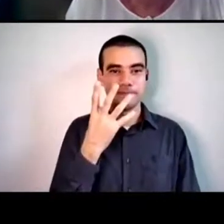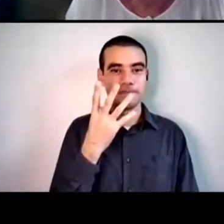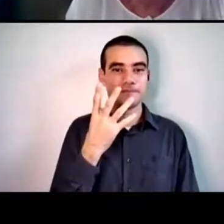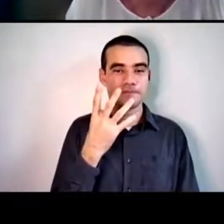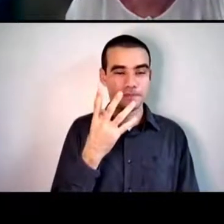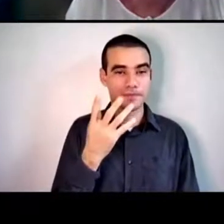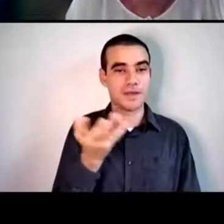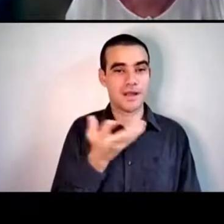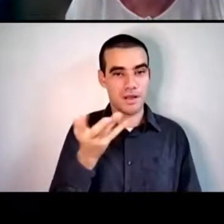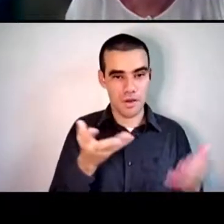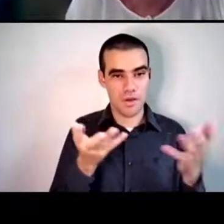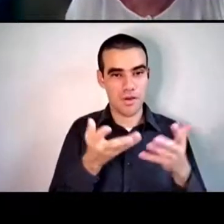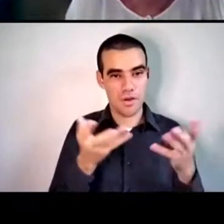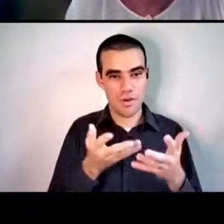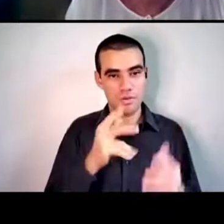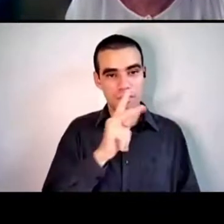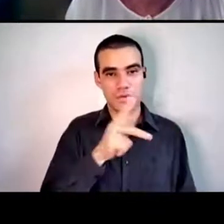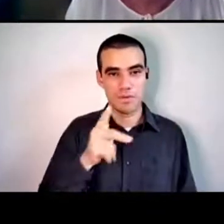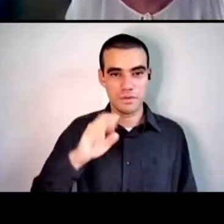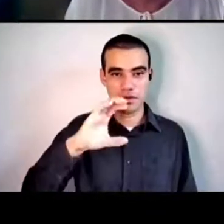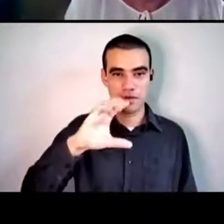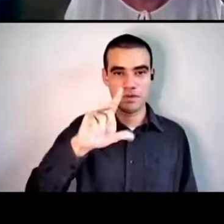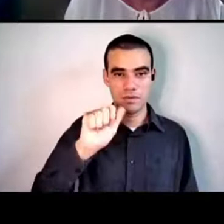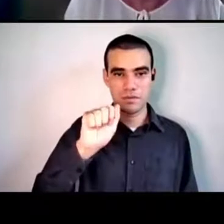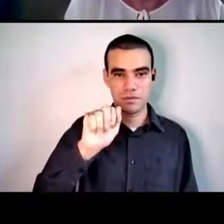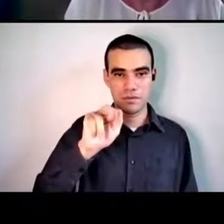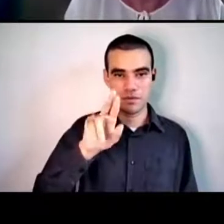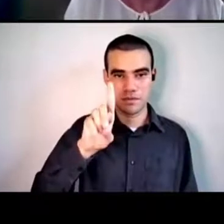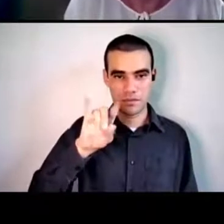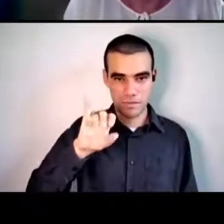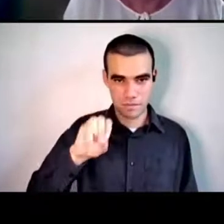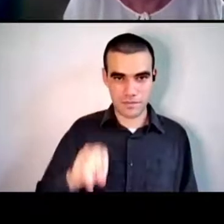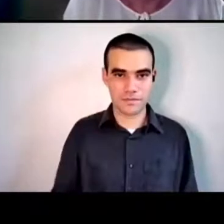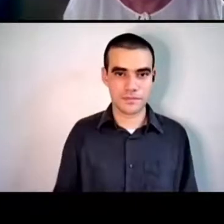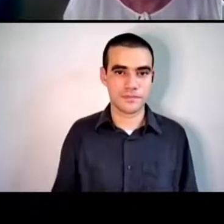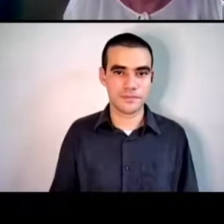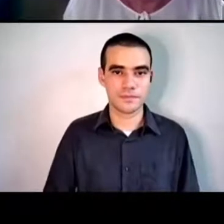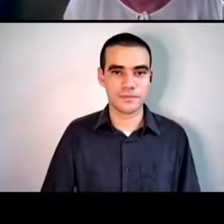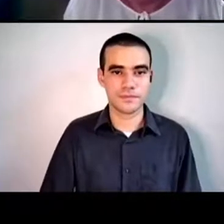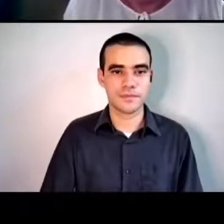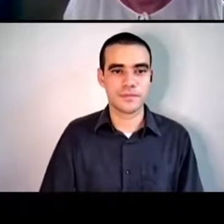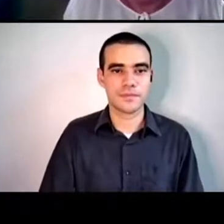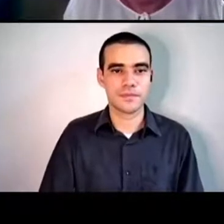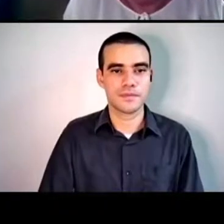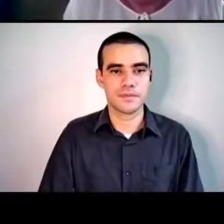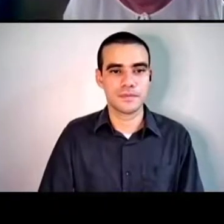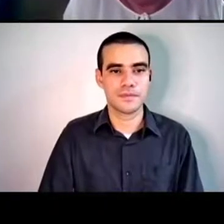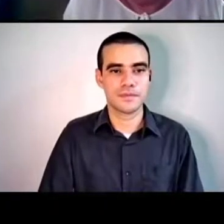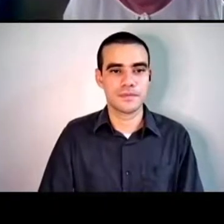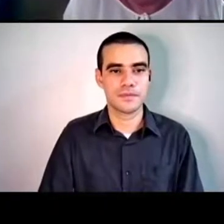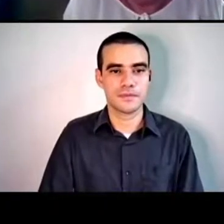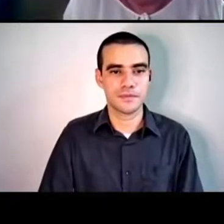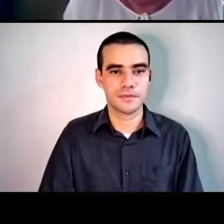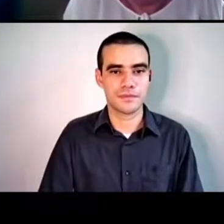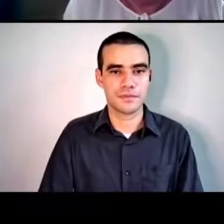All right, Luis, it's fine. Now, Claudio Pado, the floor is yours.